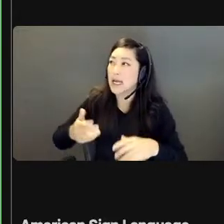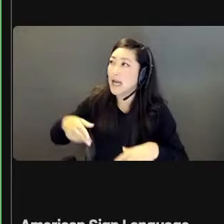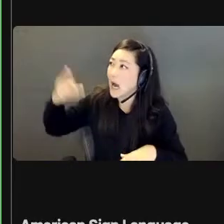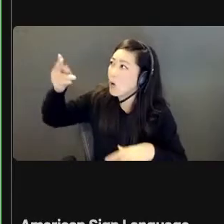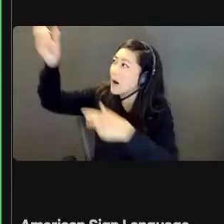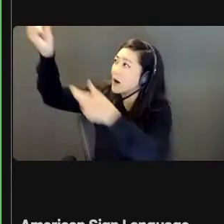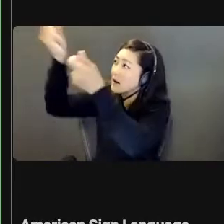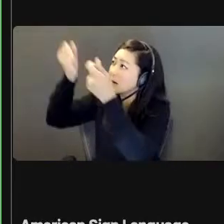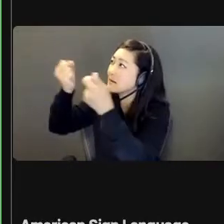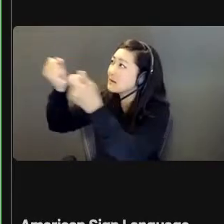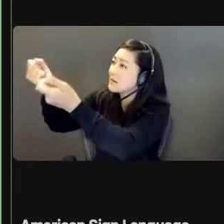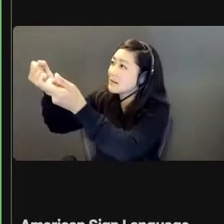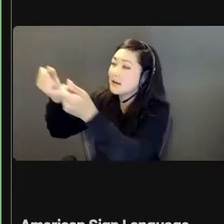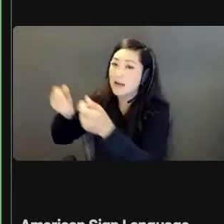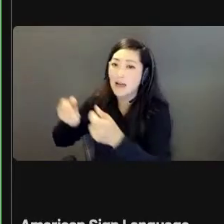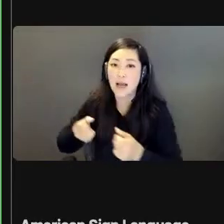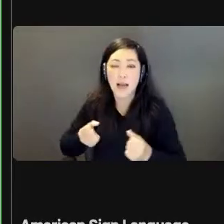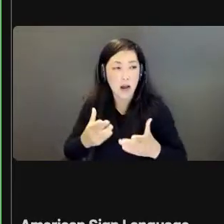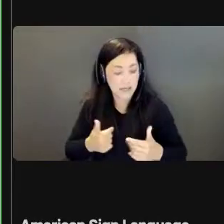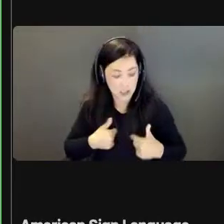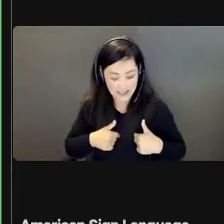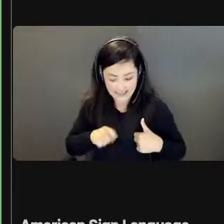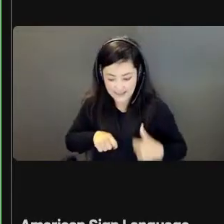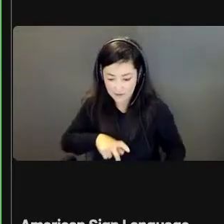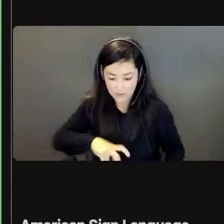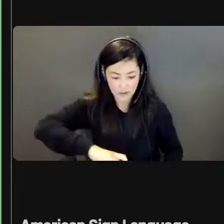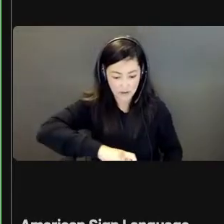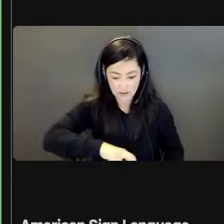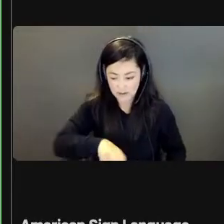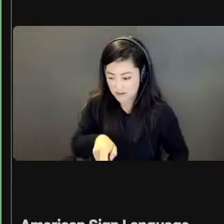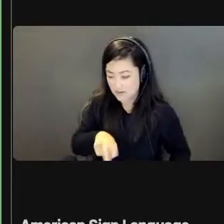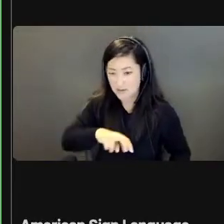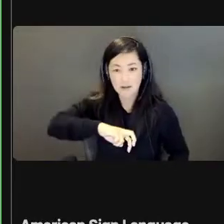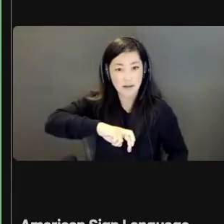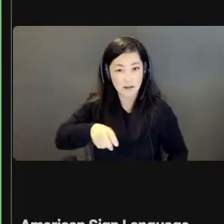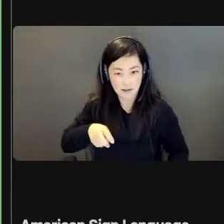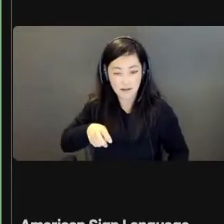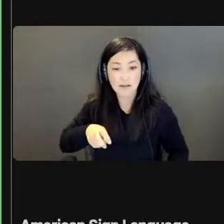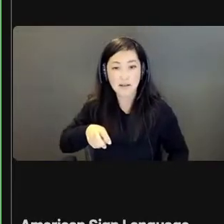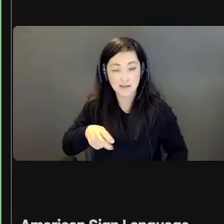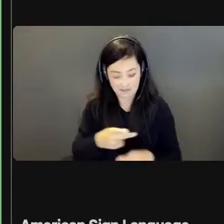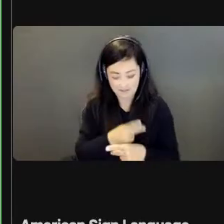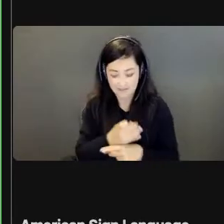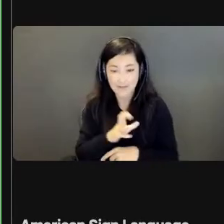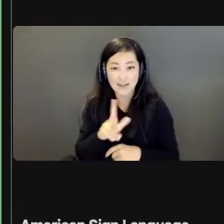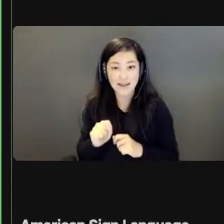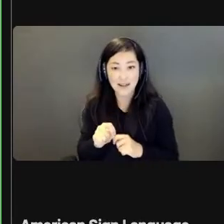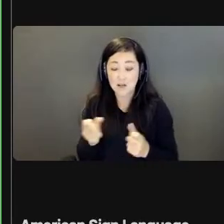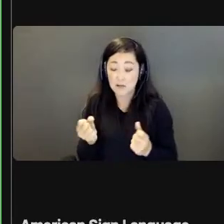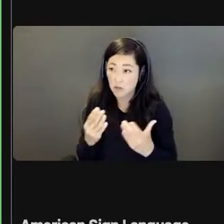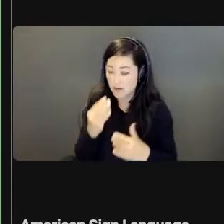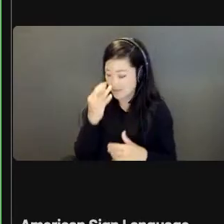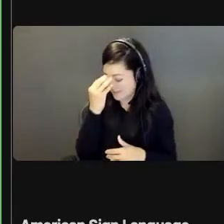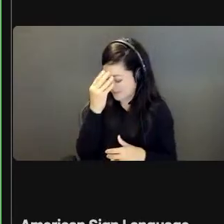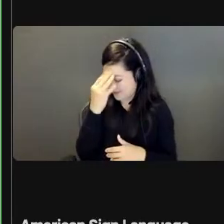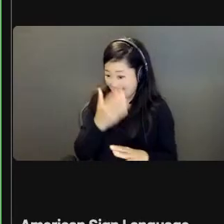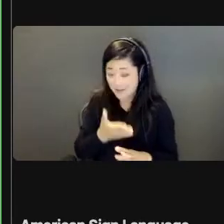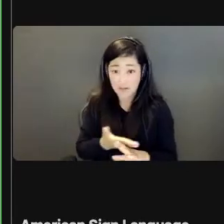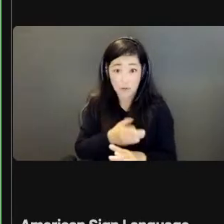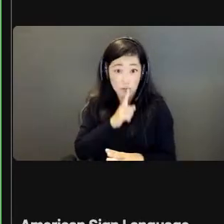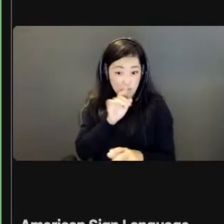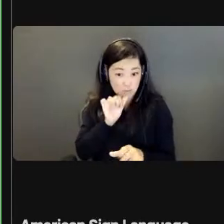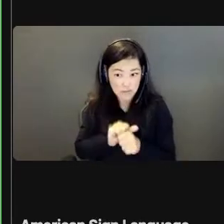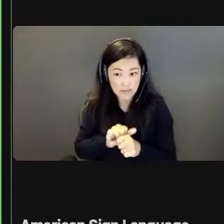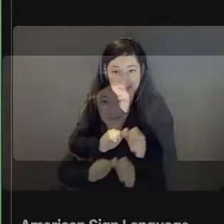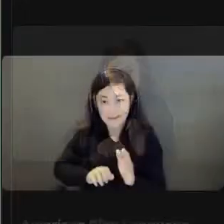how much room I needed for my wheelchair to turn around, different issues like that. So just a lot of thought went into it even before the build started. I